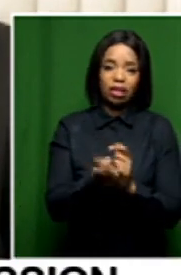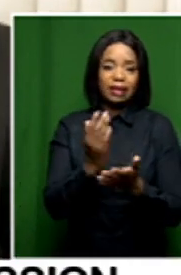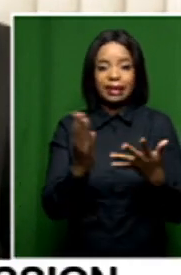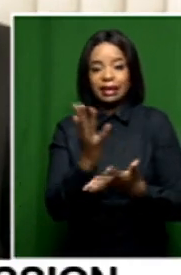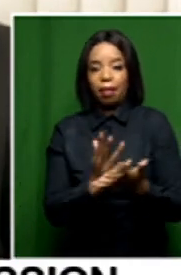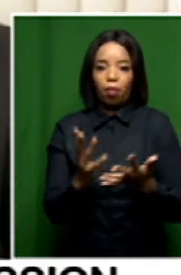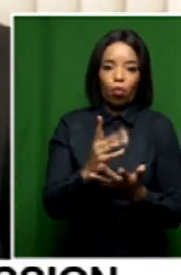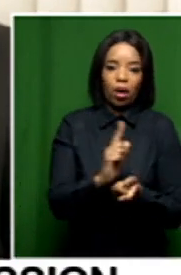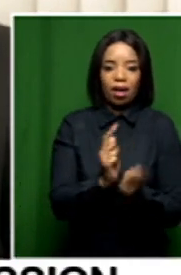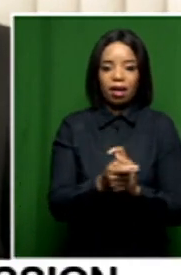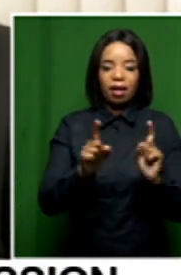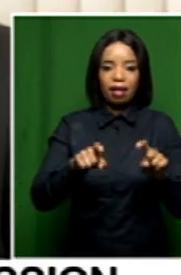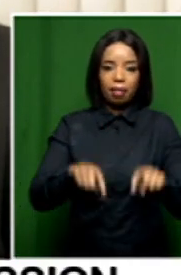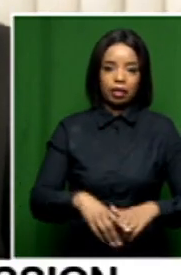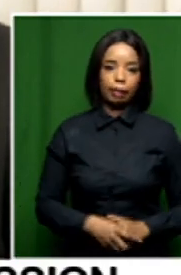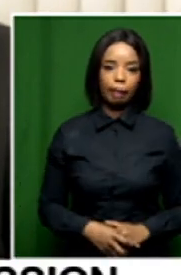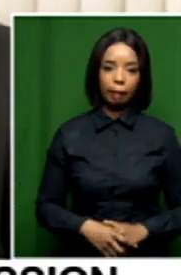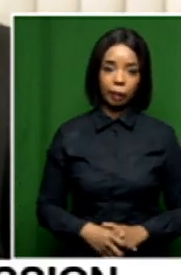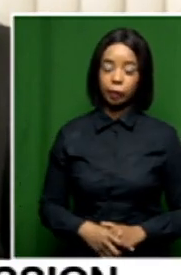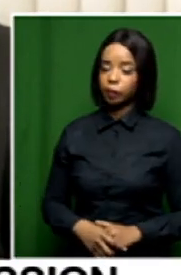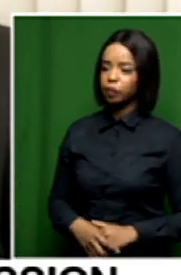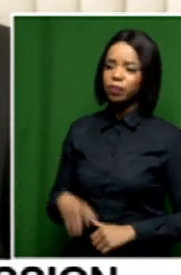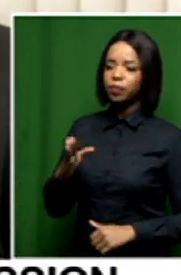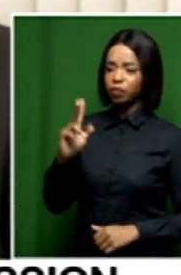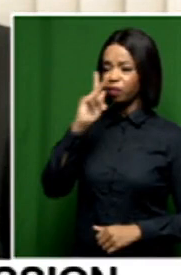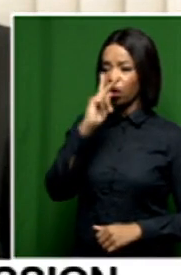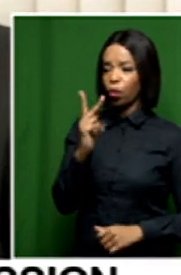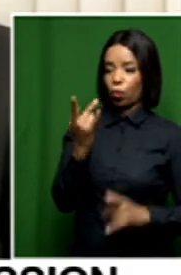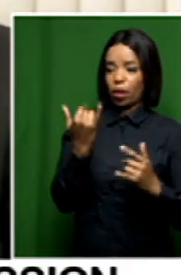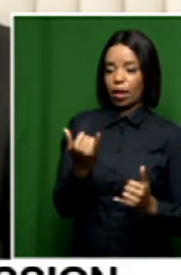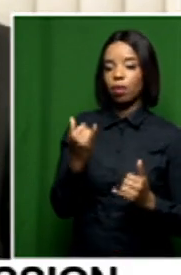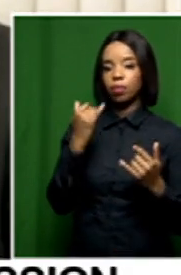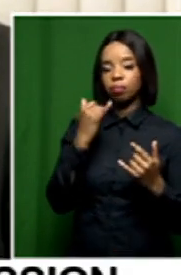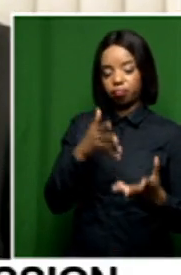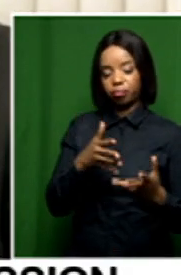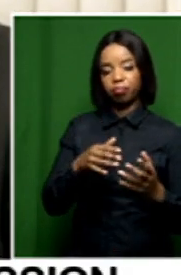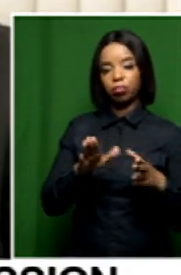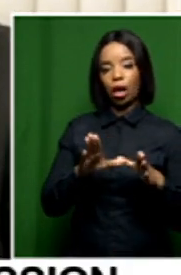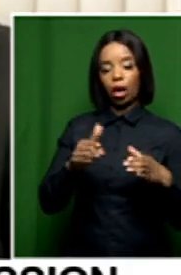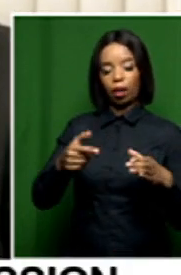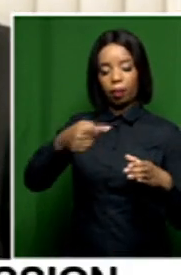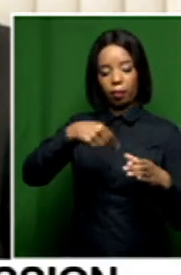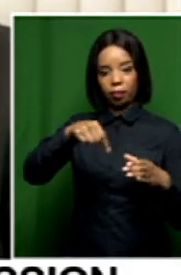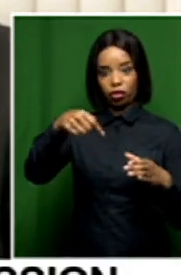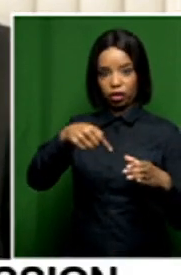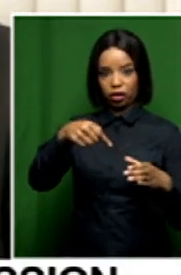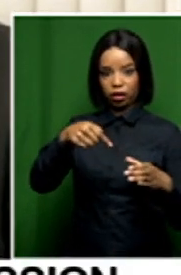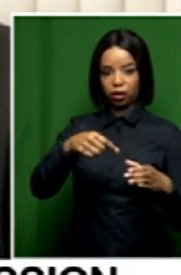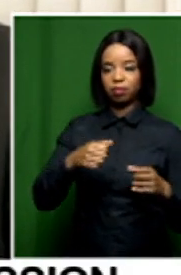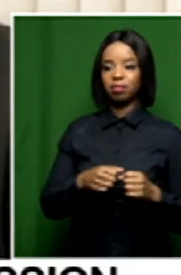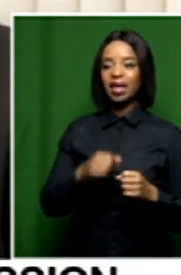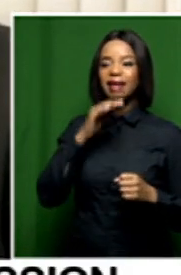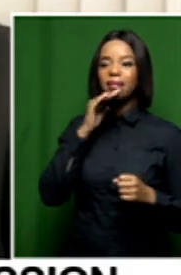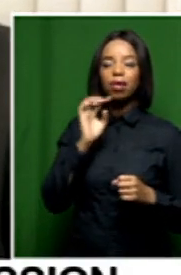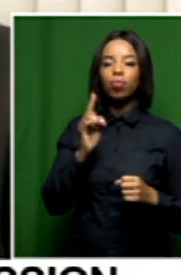look at the state capture narrative, and this is a commission of inquiry into allegations of state capture, what does that